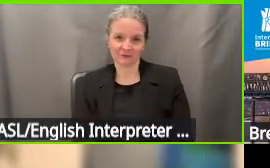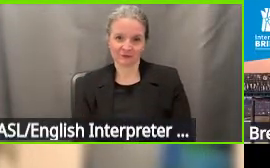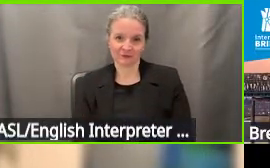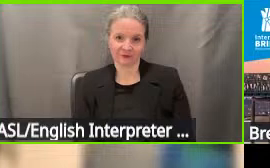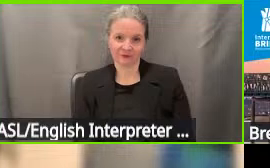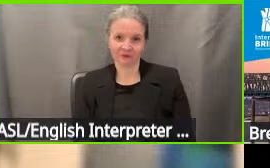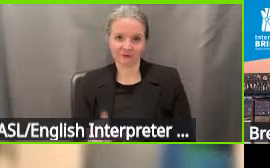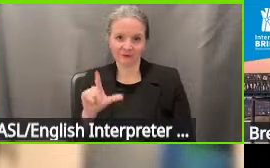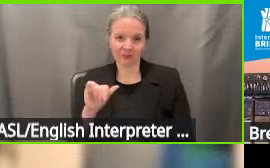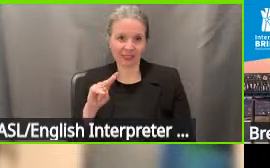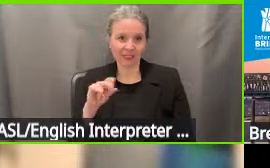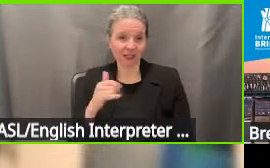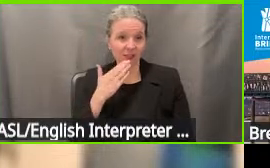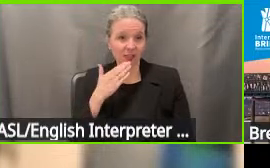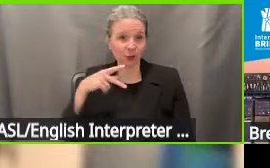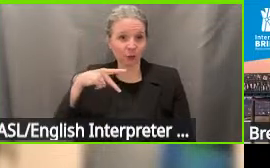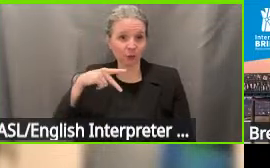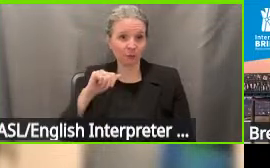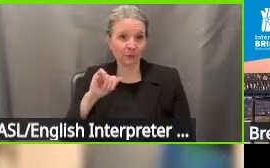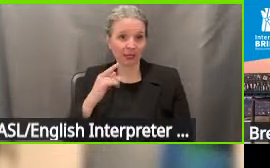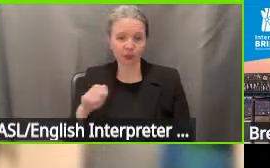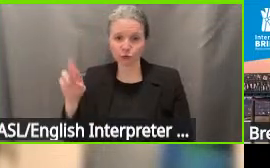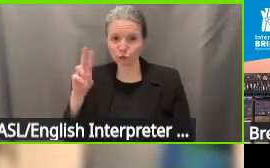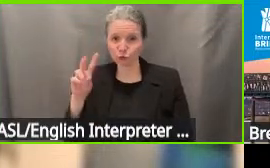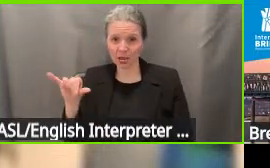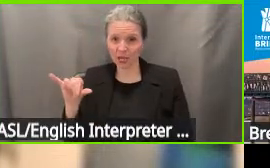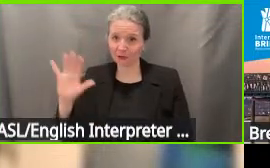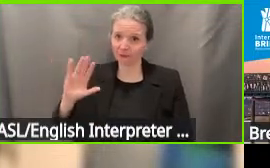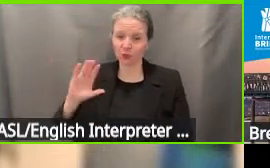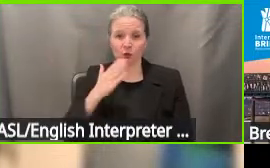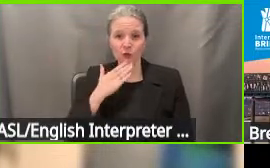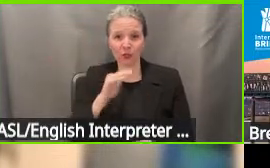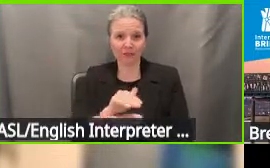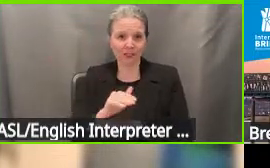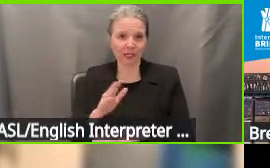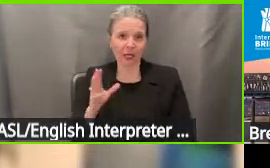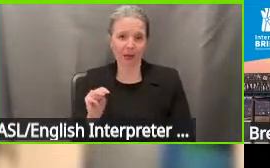Thanks, Paige. Ray? Yeah, good evening.